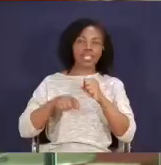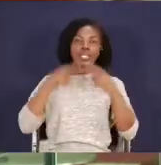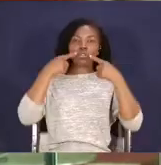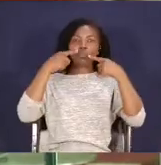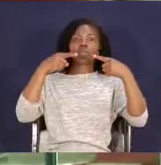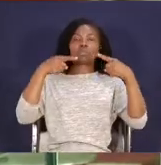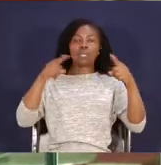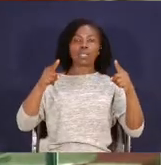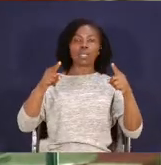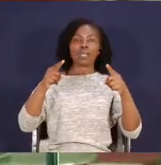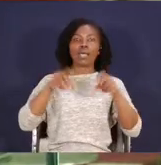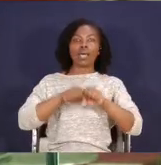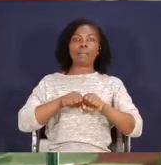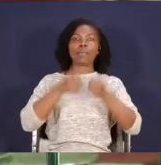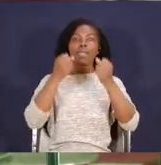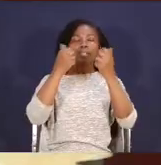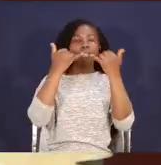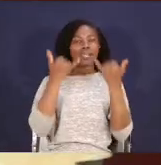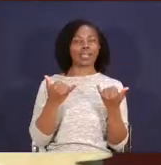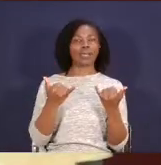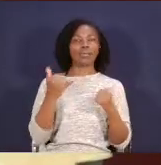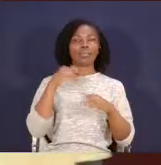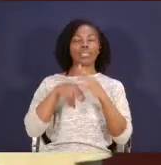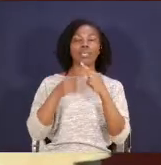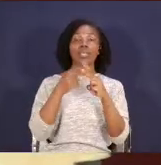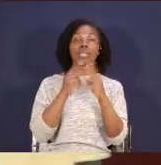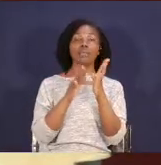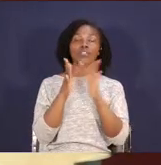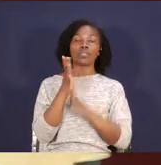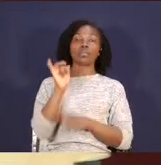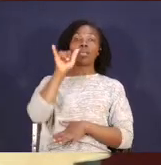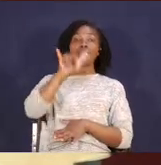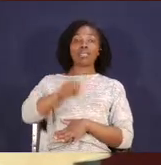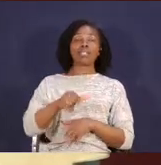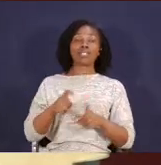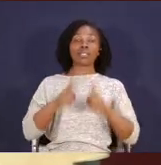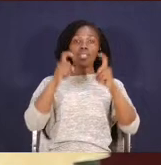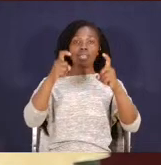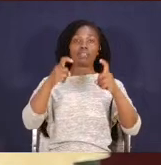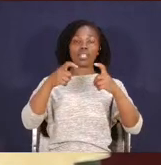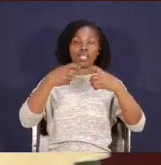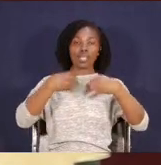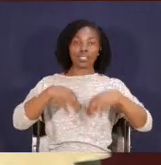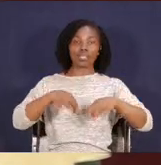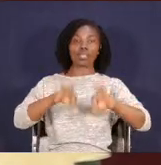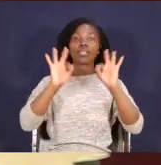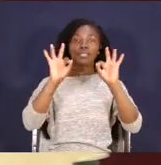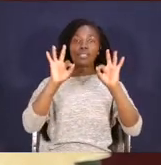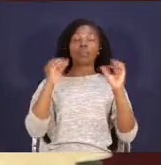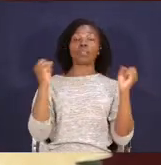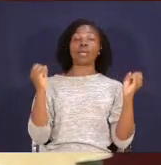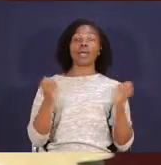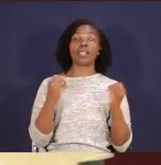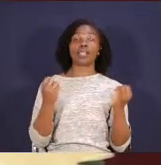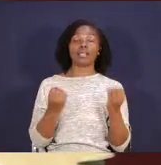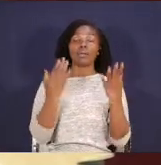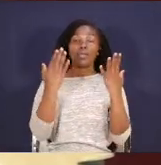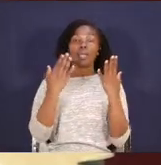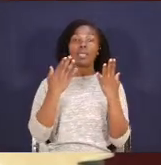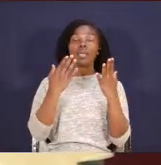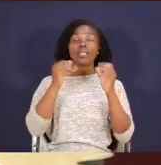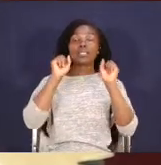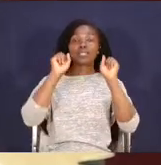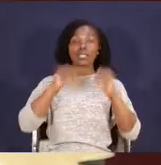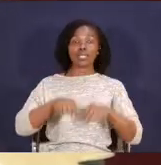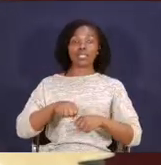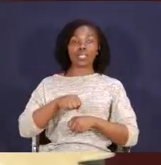it now in Jesus' name. That gift is released. Hallelujah. And it is